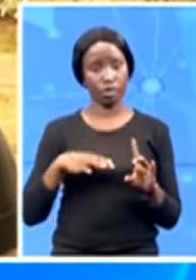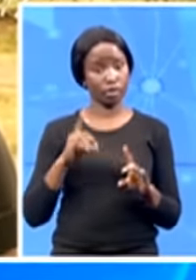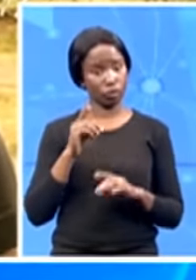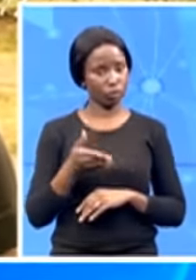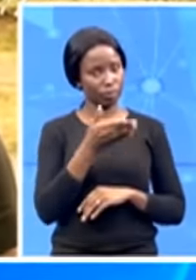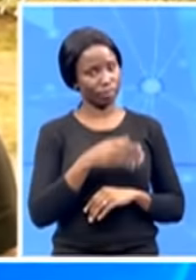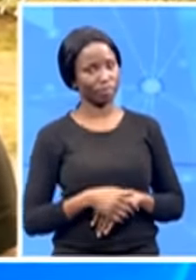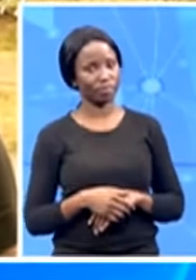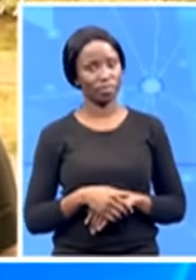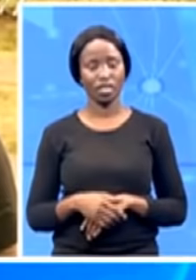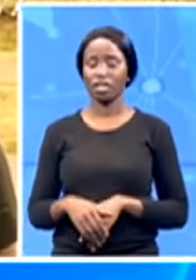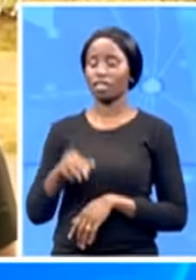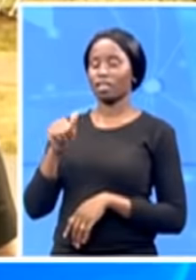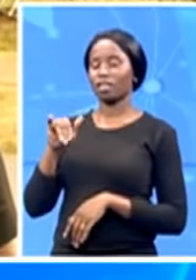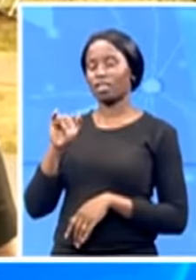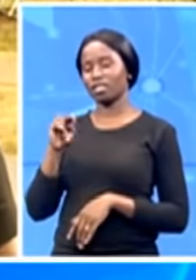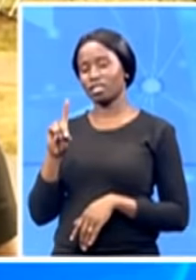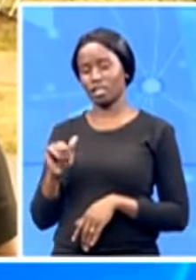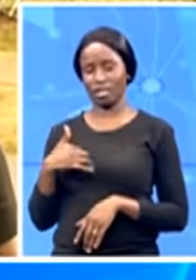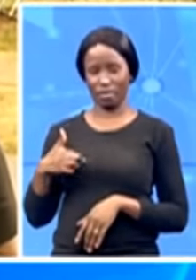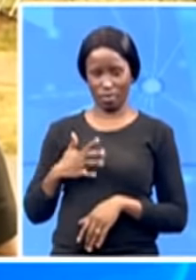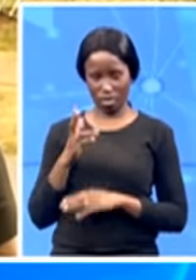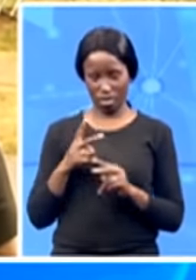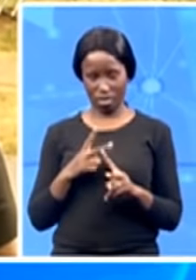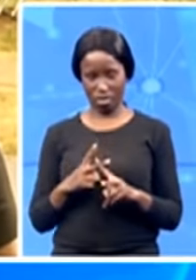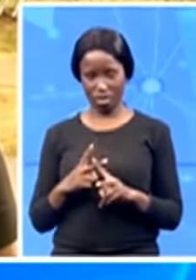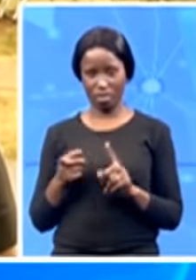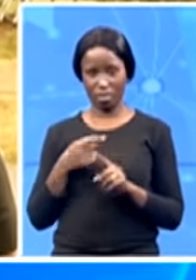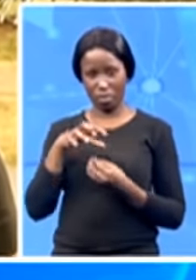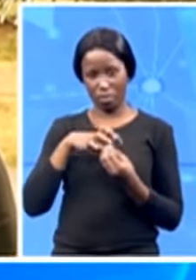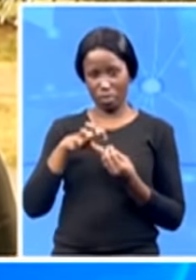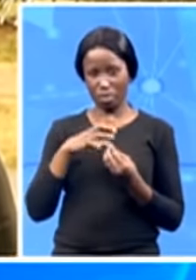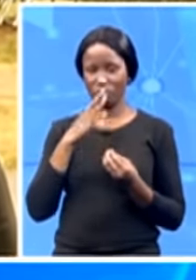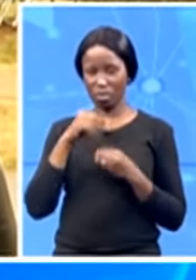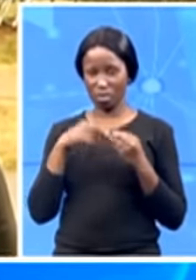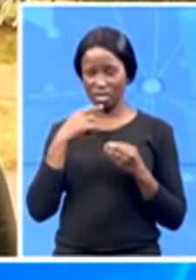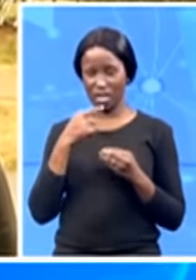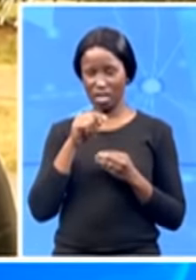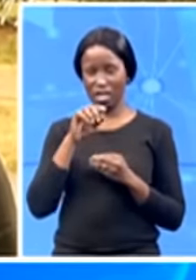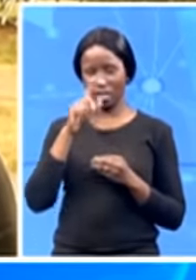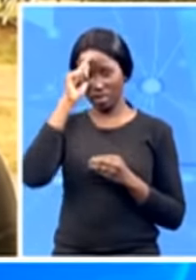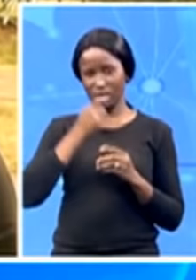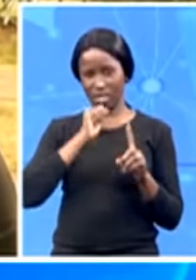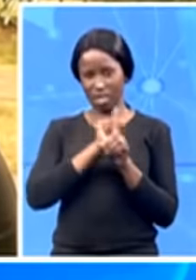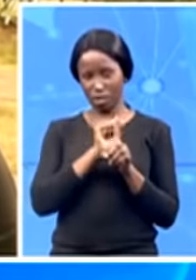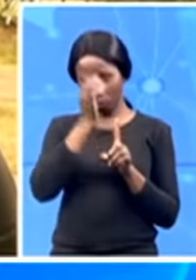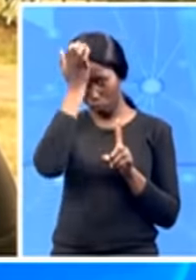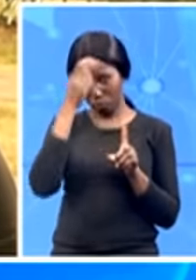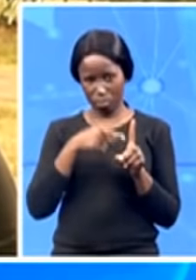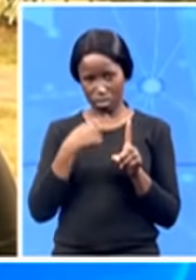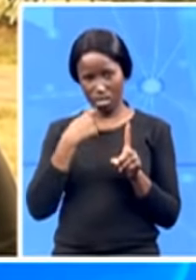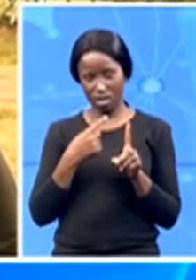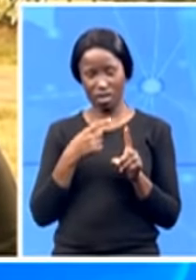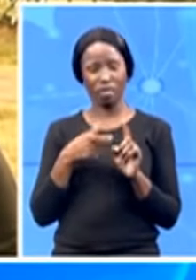the position of the family. You're mentioning what Edward Zuma said yesterday about an imminent meeting, and what